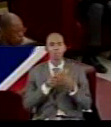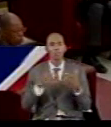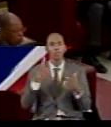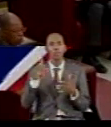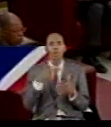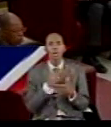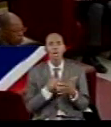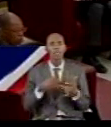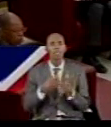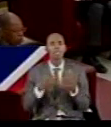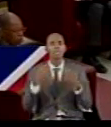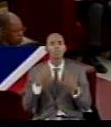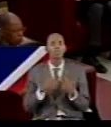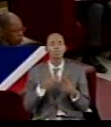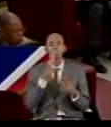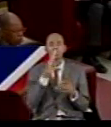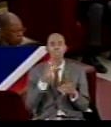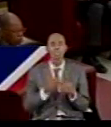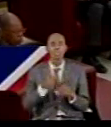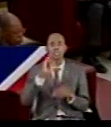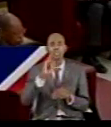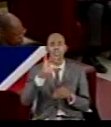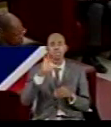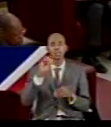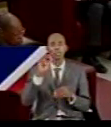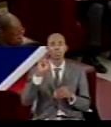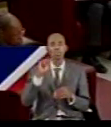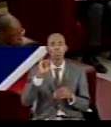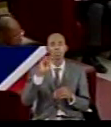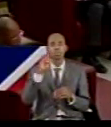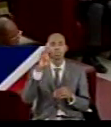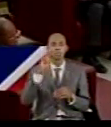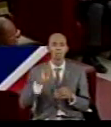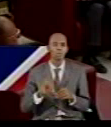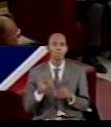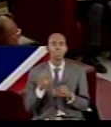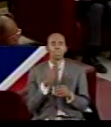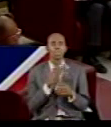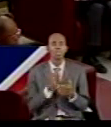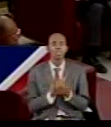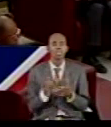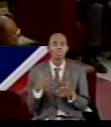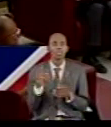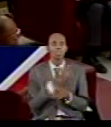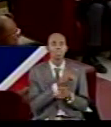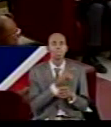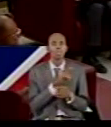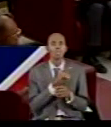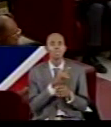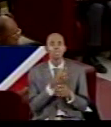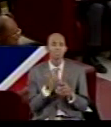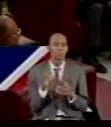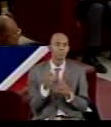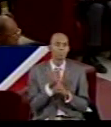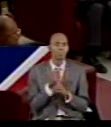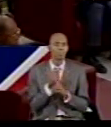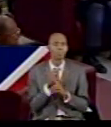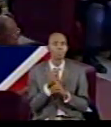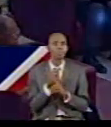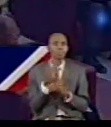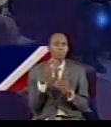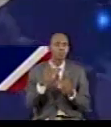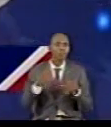pass in Iconium that they went both together into the synagogue of